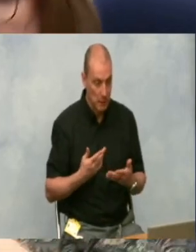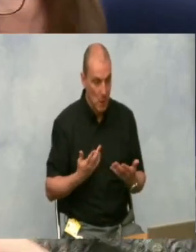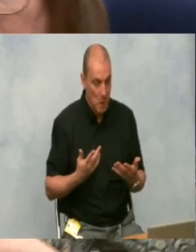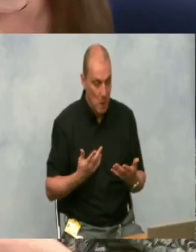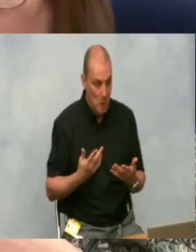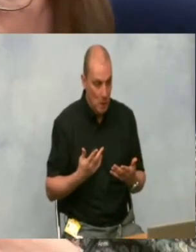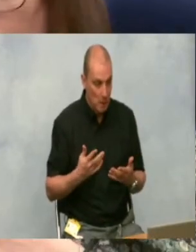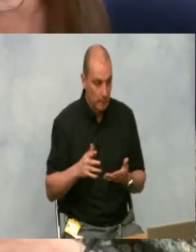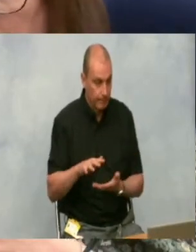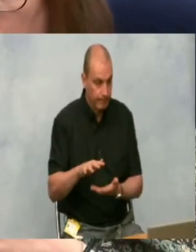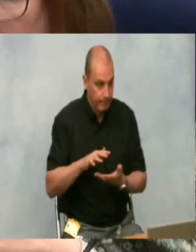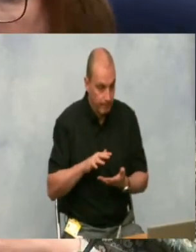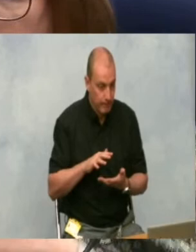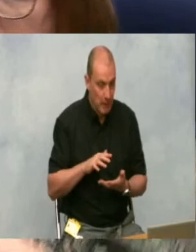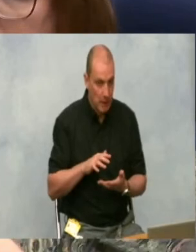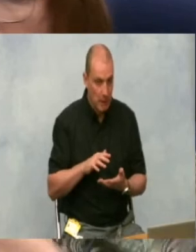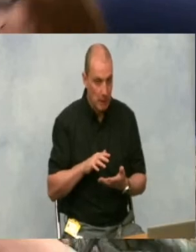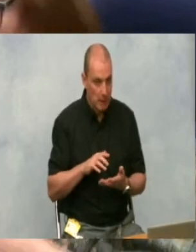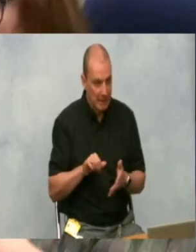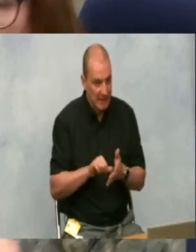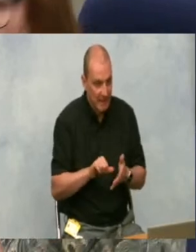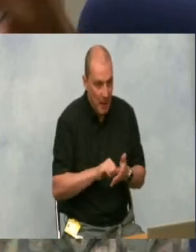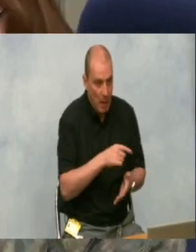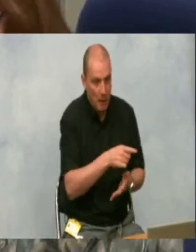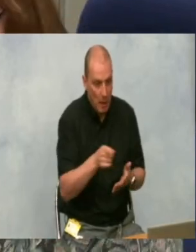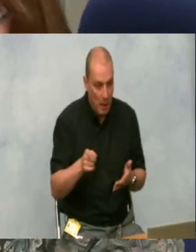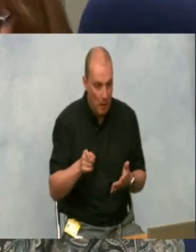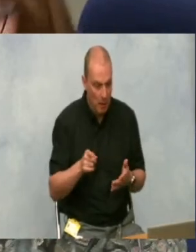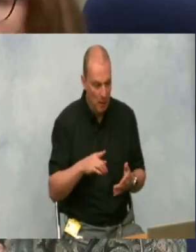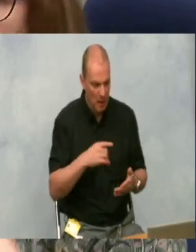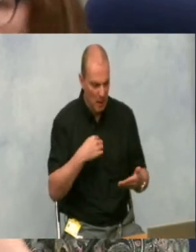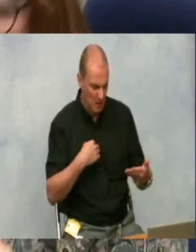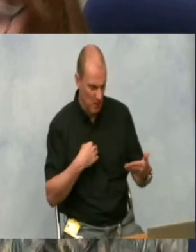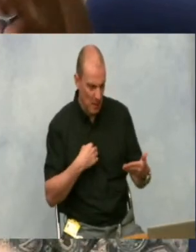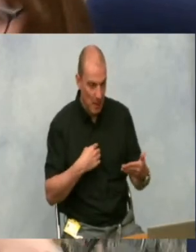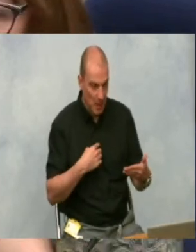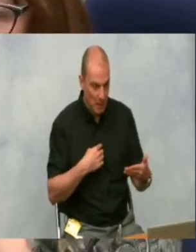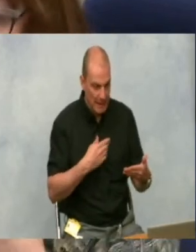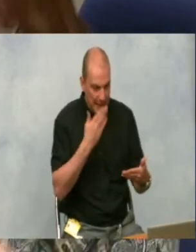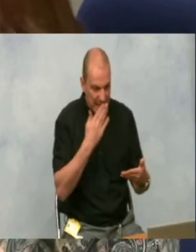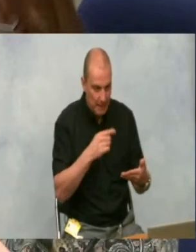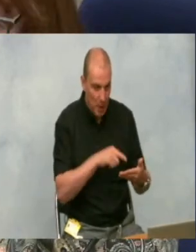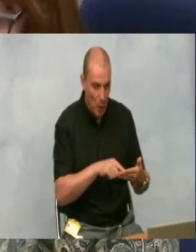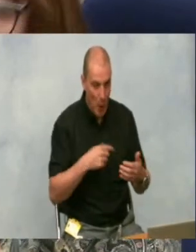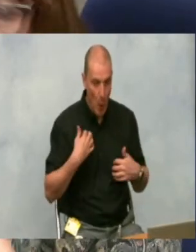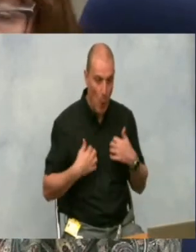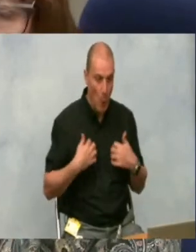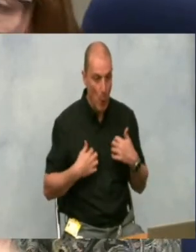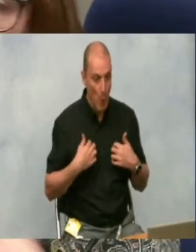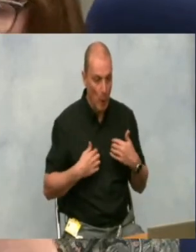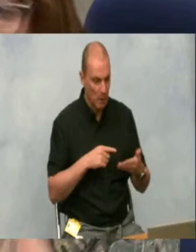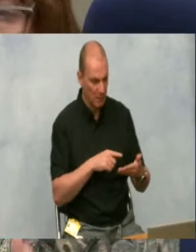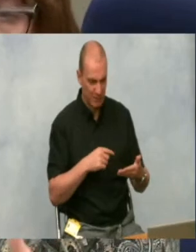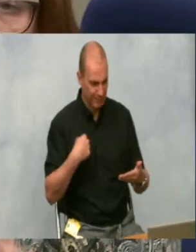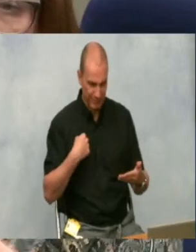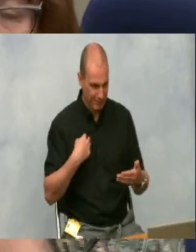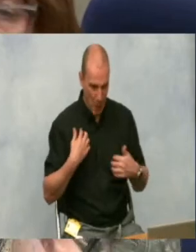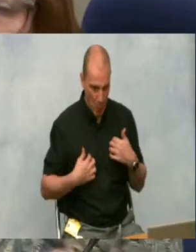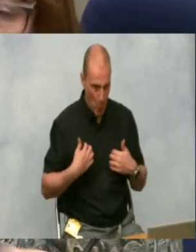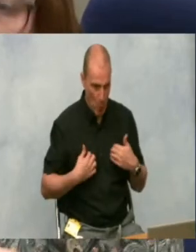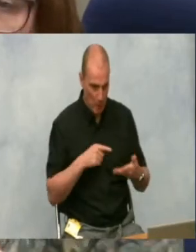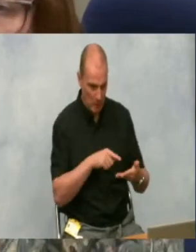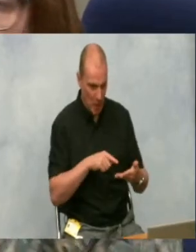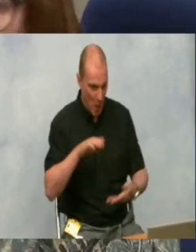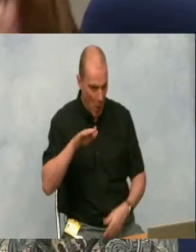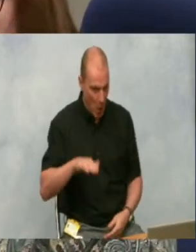this is not a good deal. Why are we excited about this? So I think, having heard Joanne's explanation that you